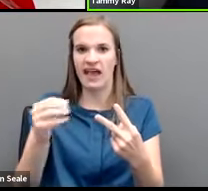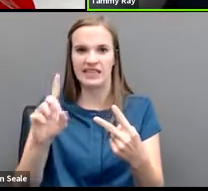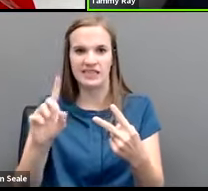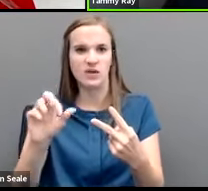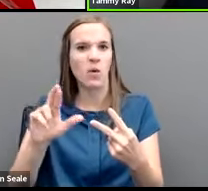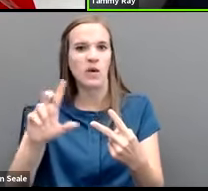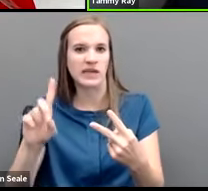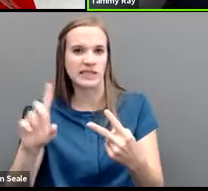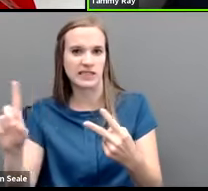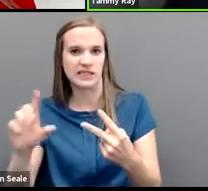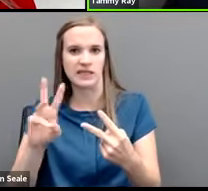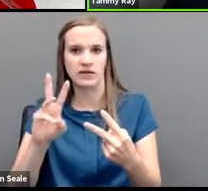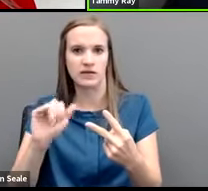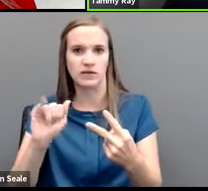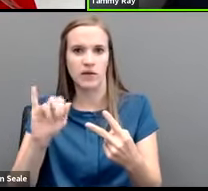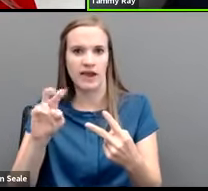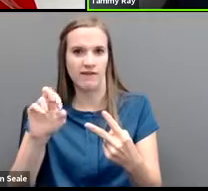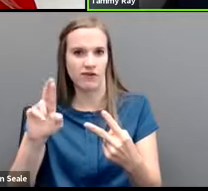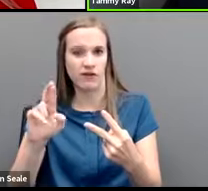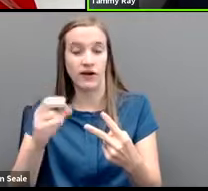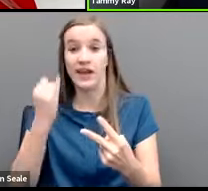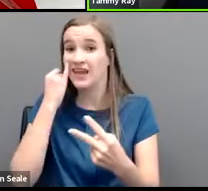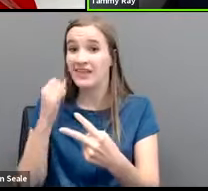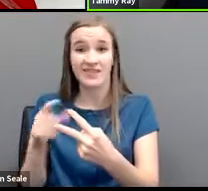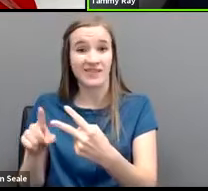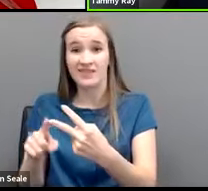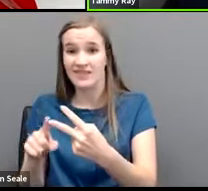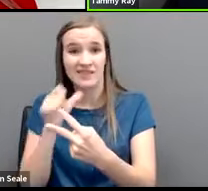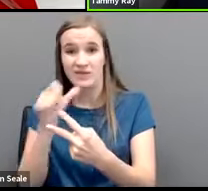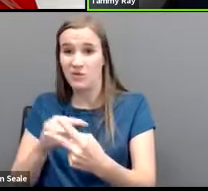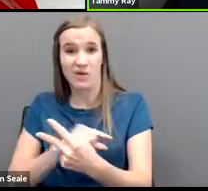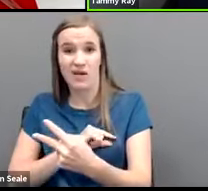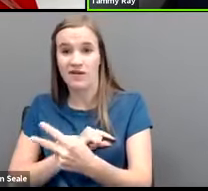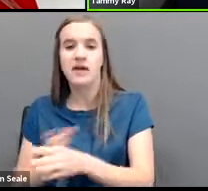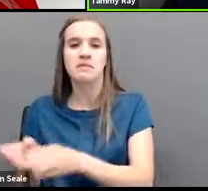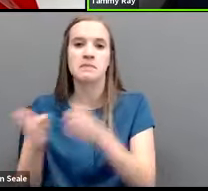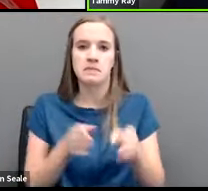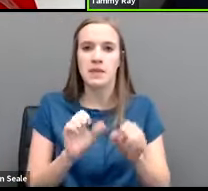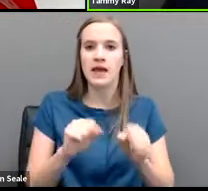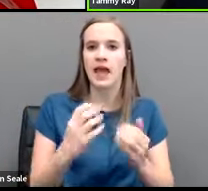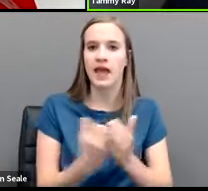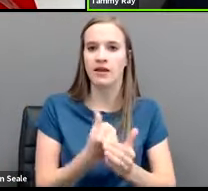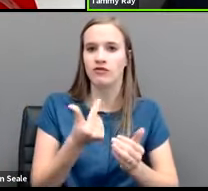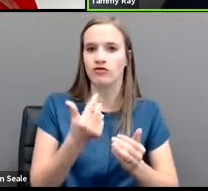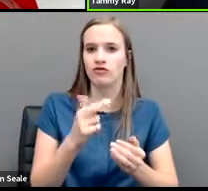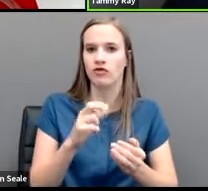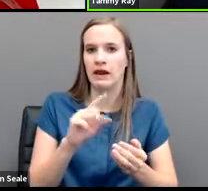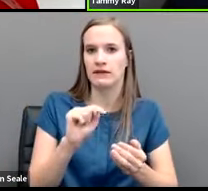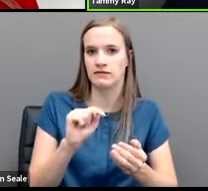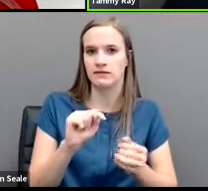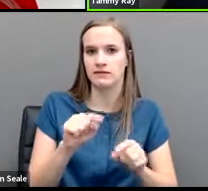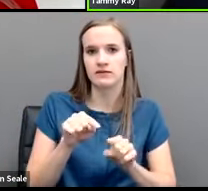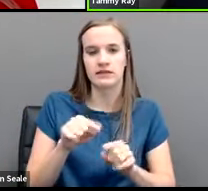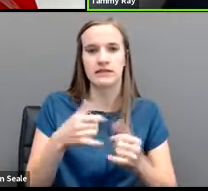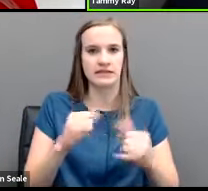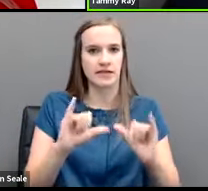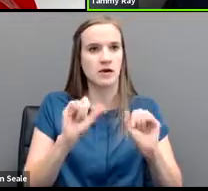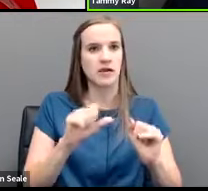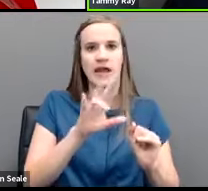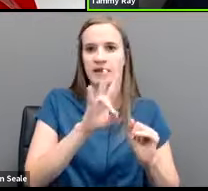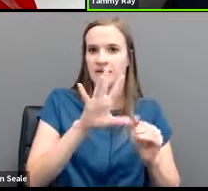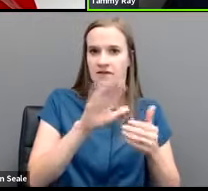72 hours of transition management if they were just on the enhanced Medicaid. But if they do qualify for waivers, then they would also get